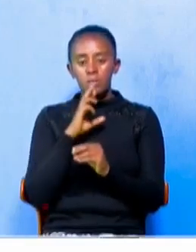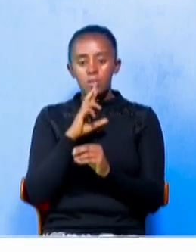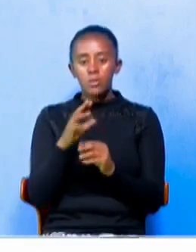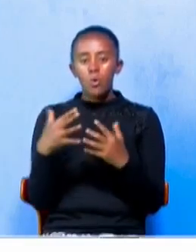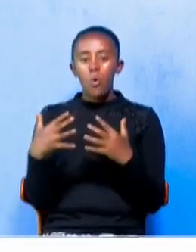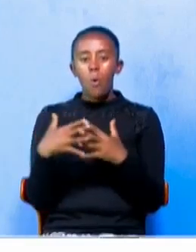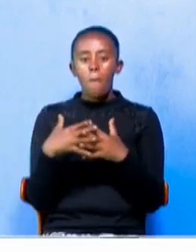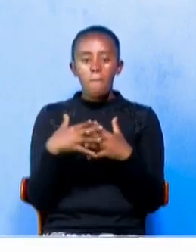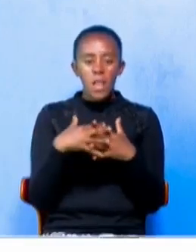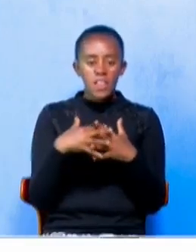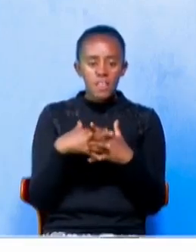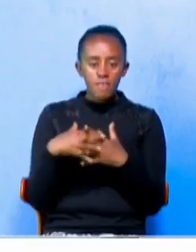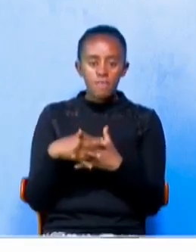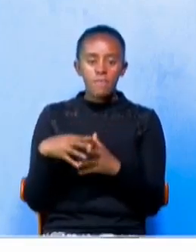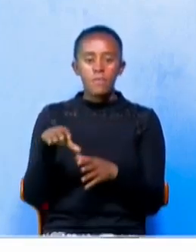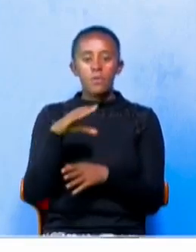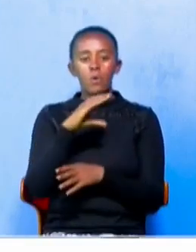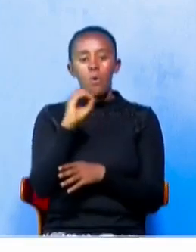cooperative.